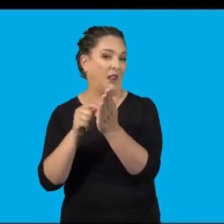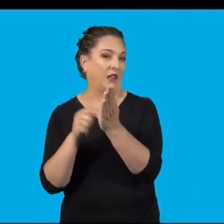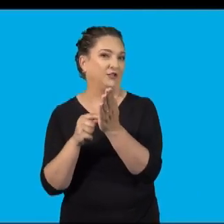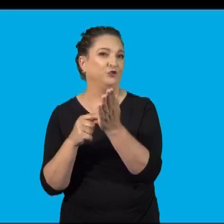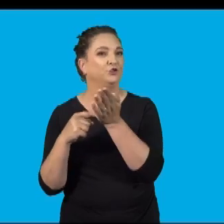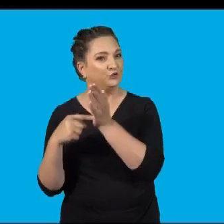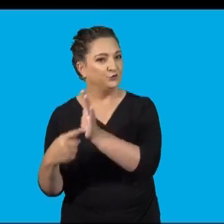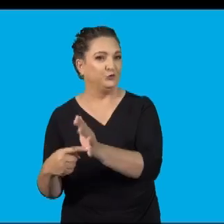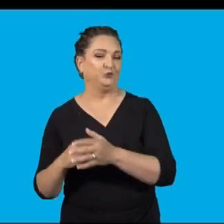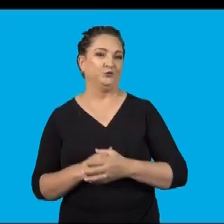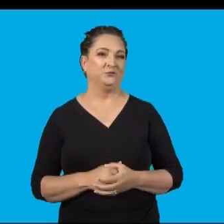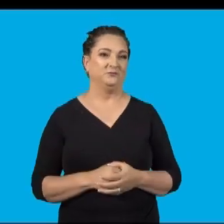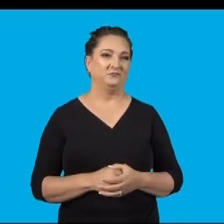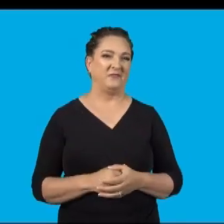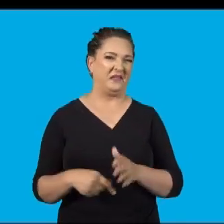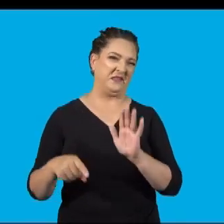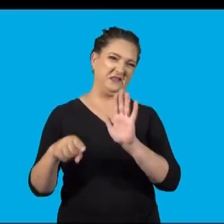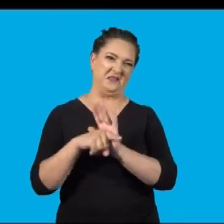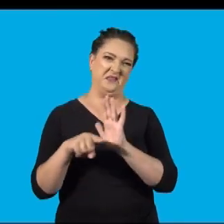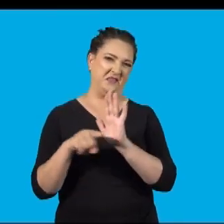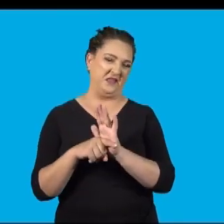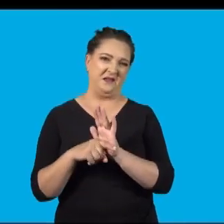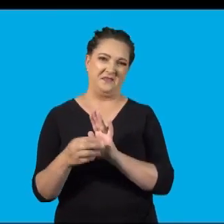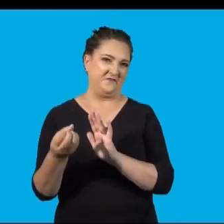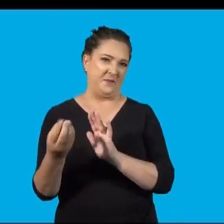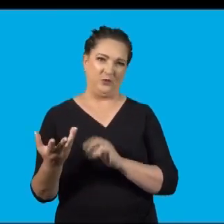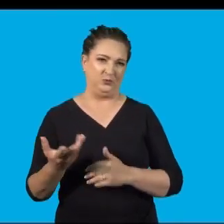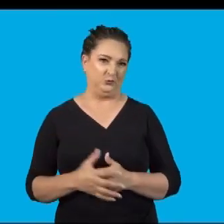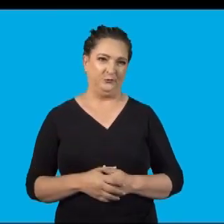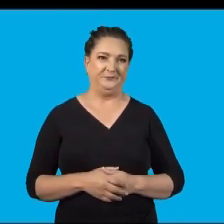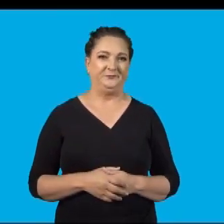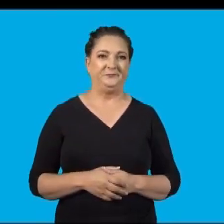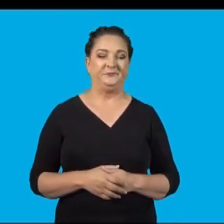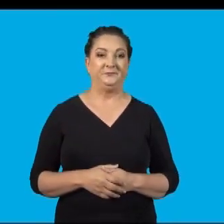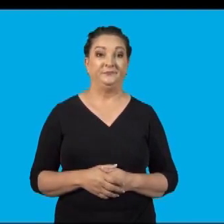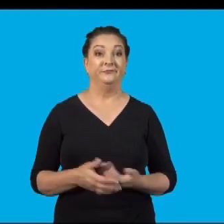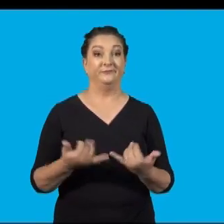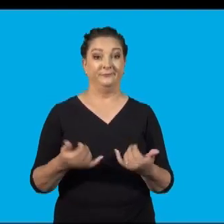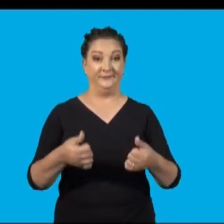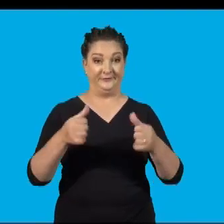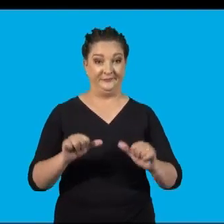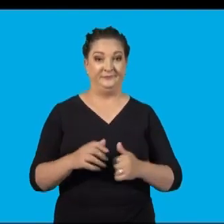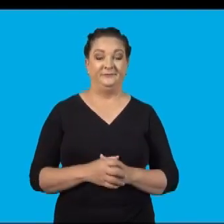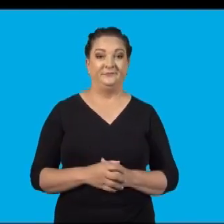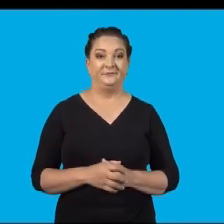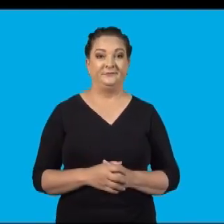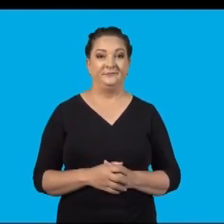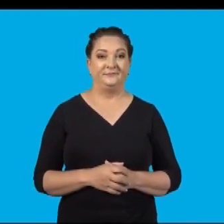show that we can end up with a negative amount. All right.